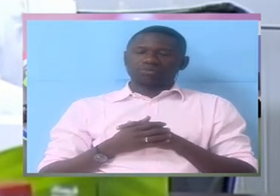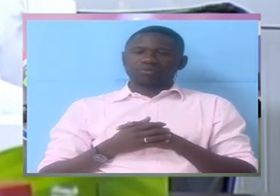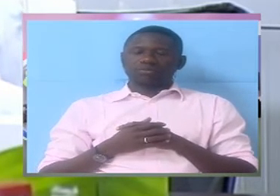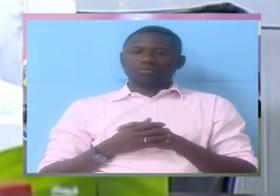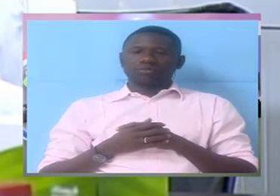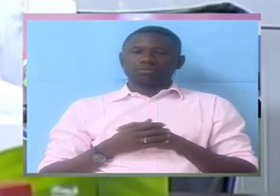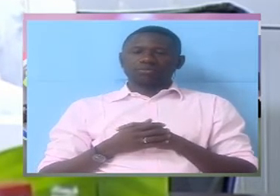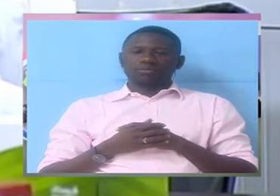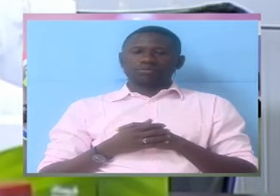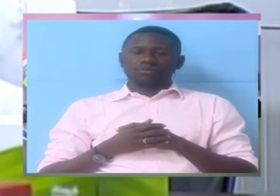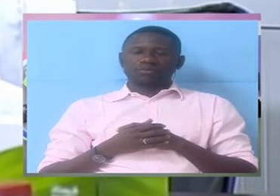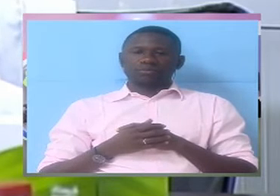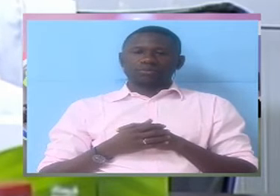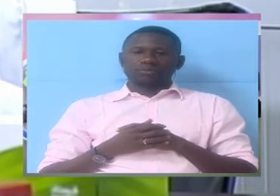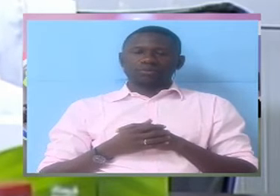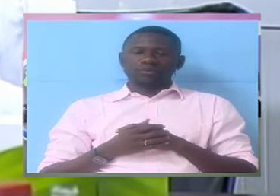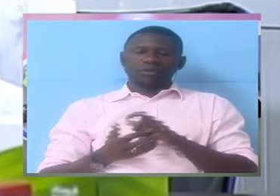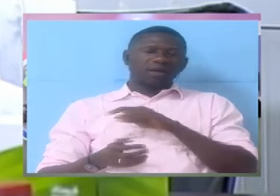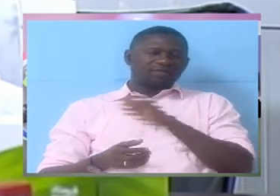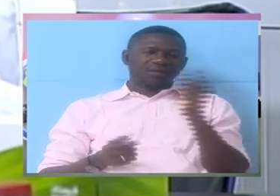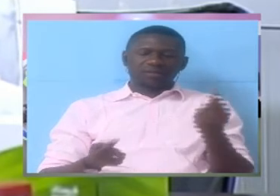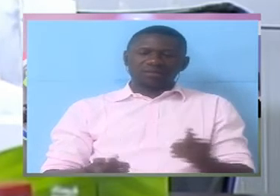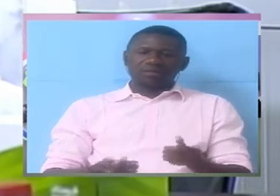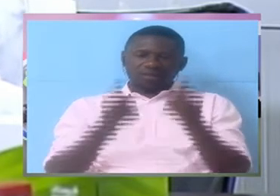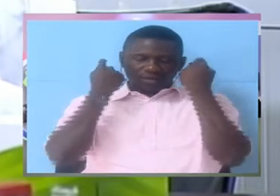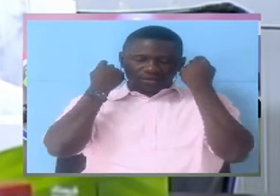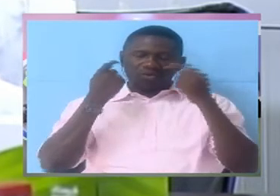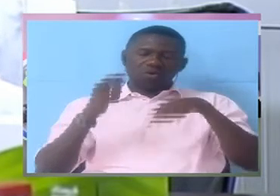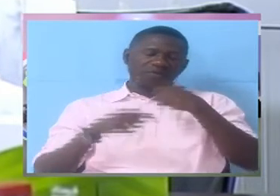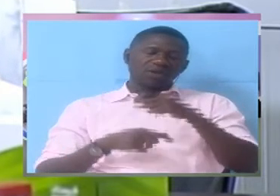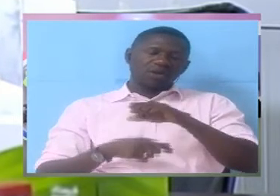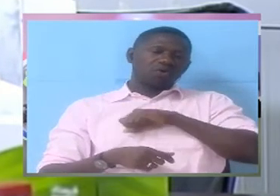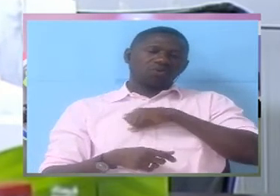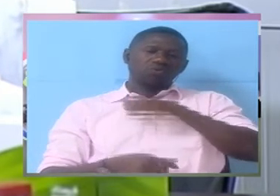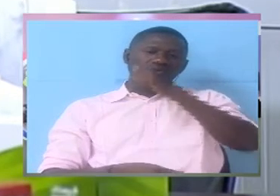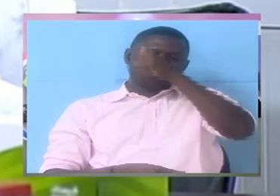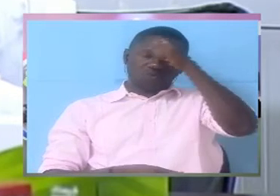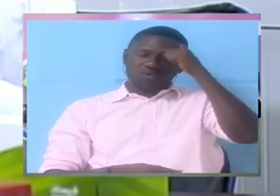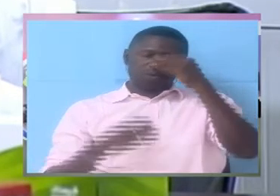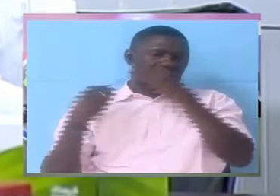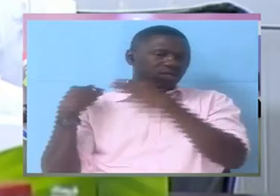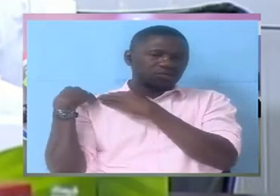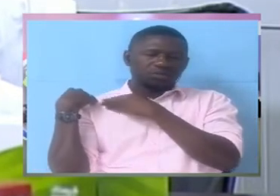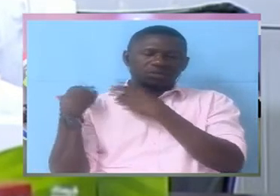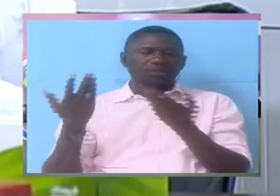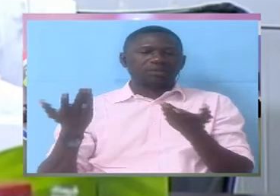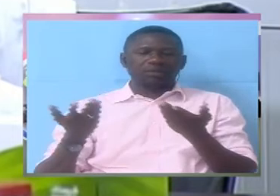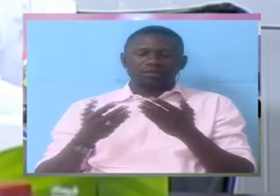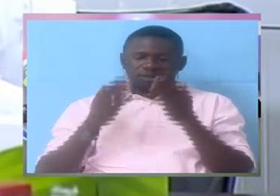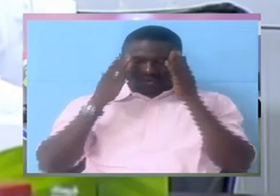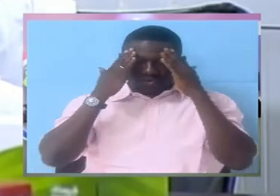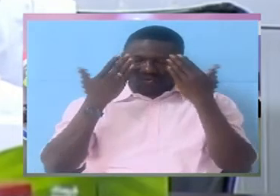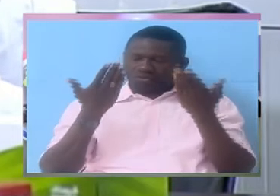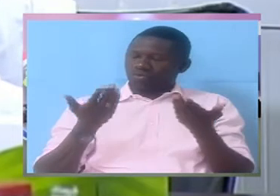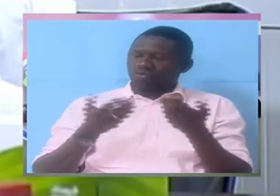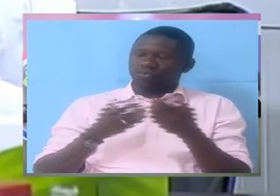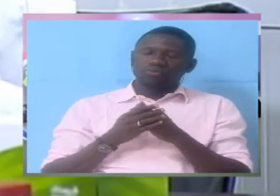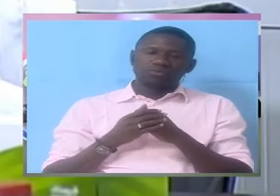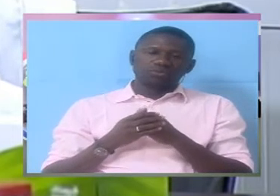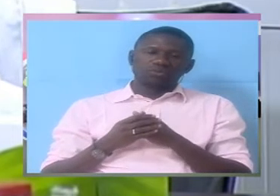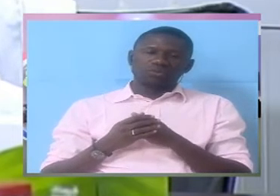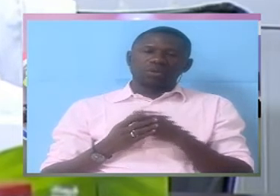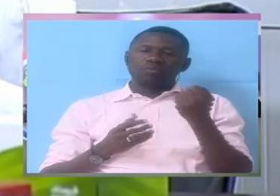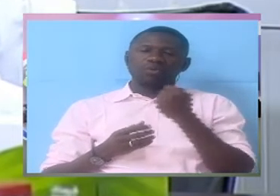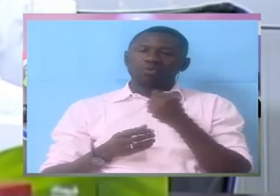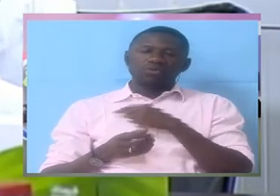Mojama bentu lukono. Are very ignorant of their work. Wulu jama fango bije iladuko fango imalong. Because we are not